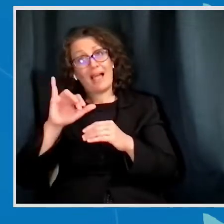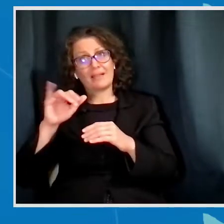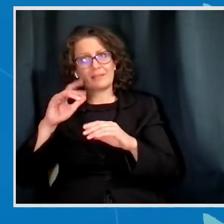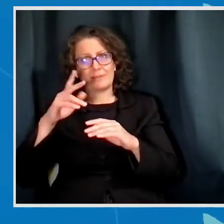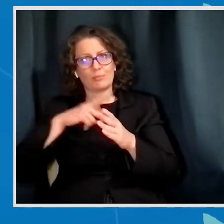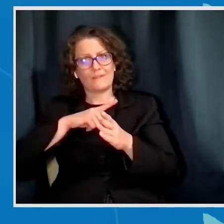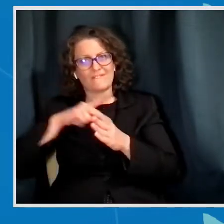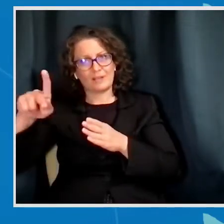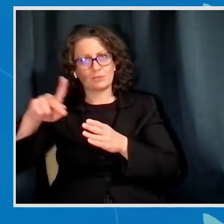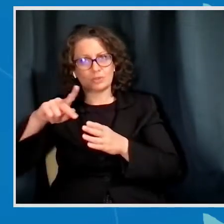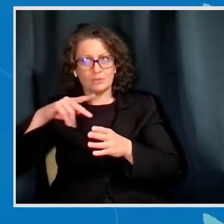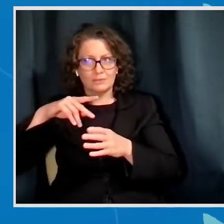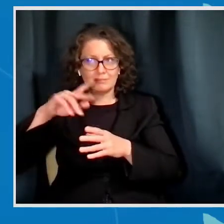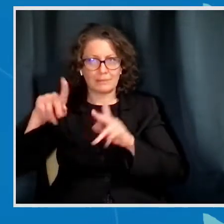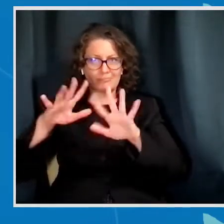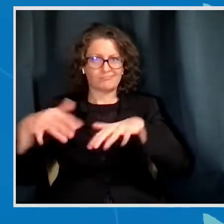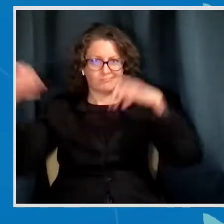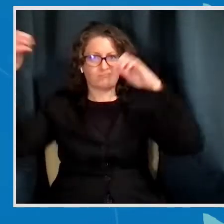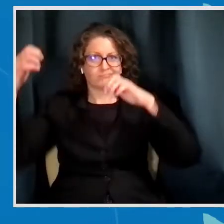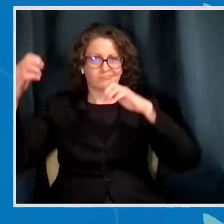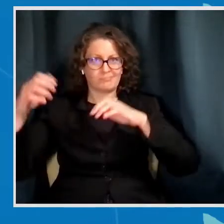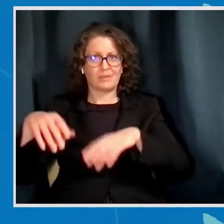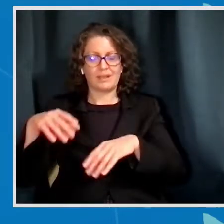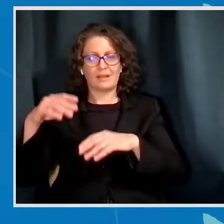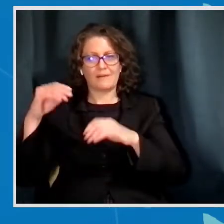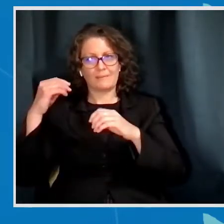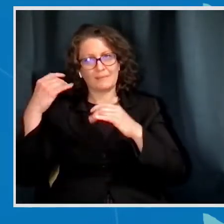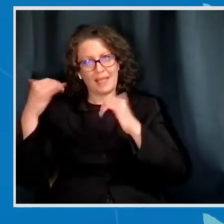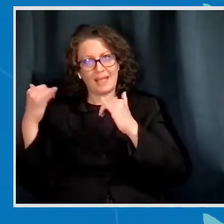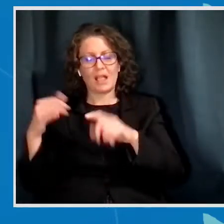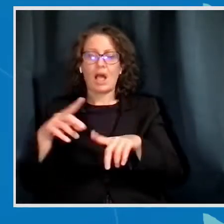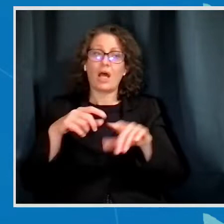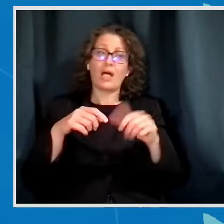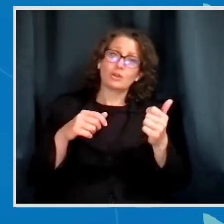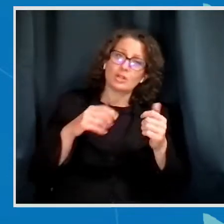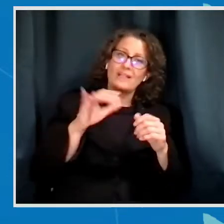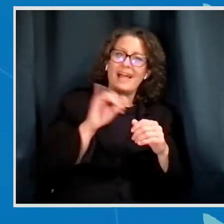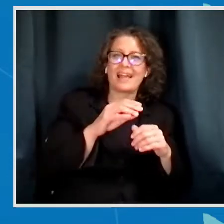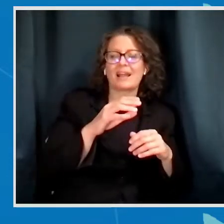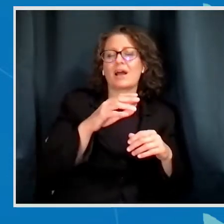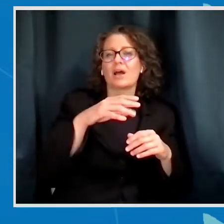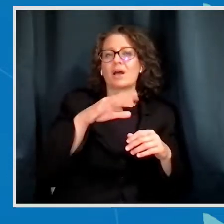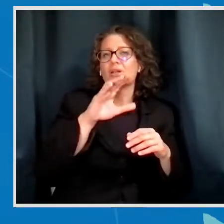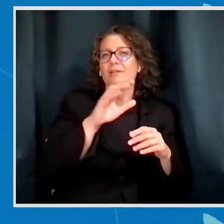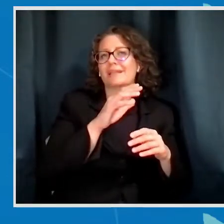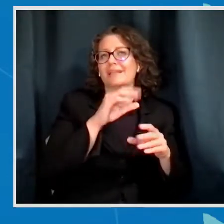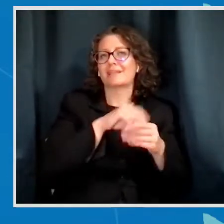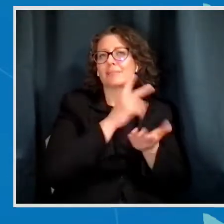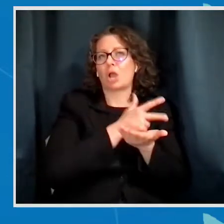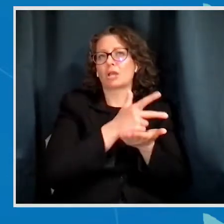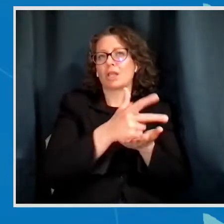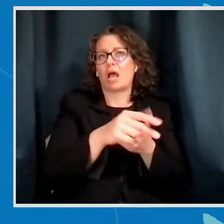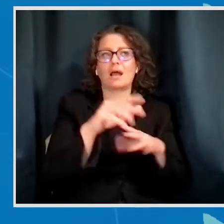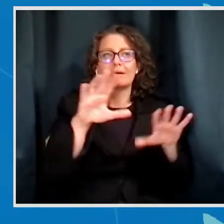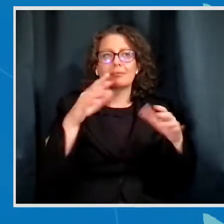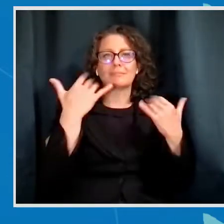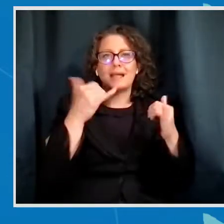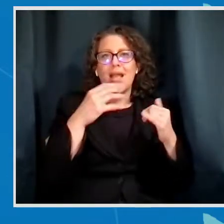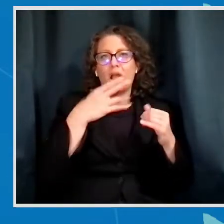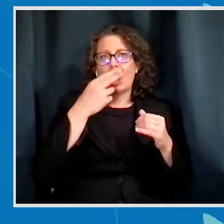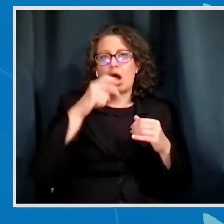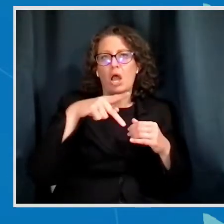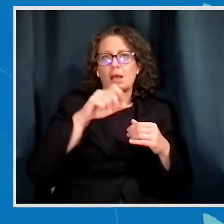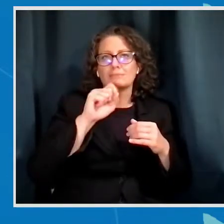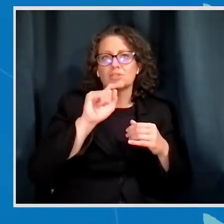us are doing hopscotch in the car park. But we're still talking the same talk. And the challenge of equity